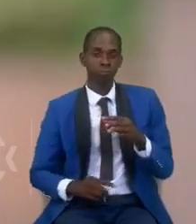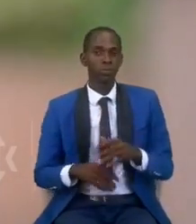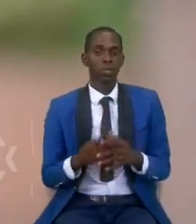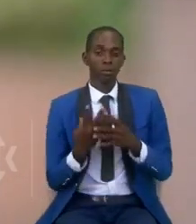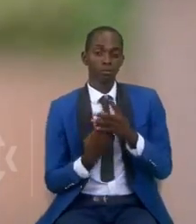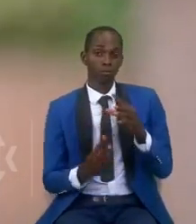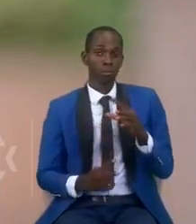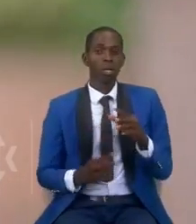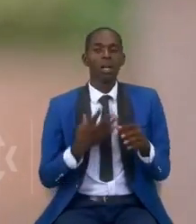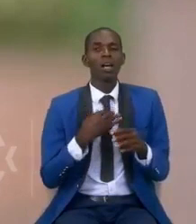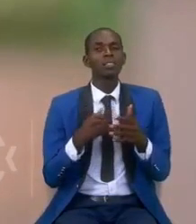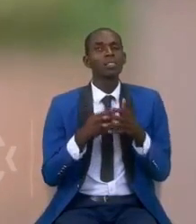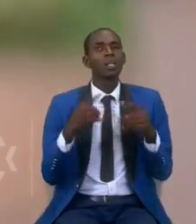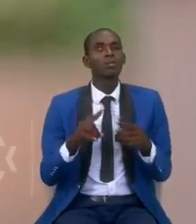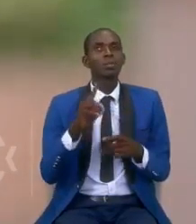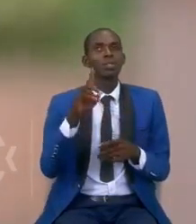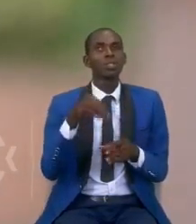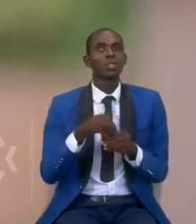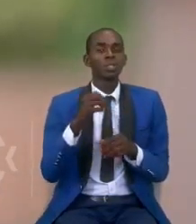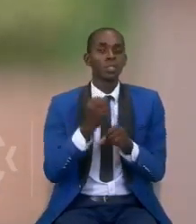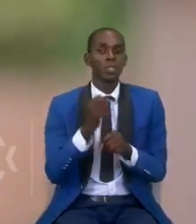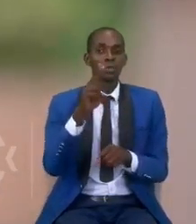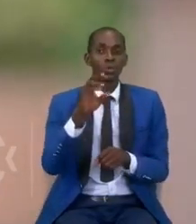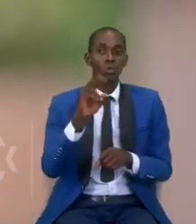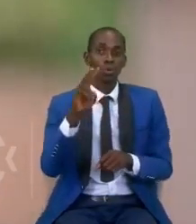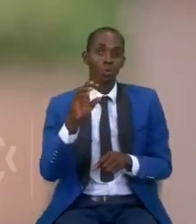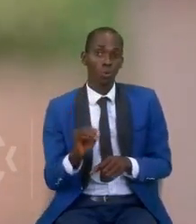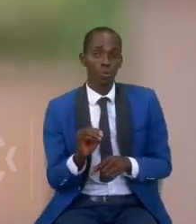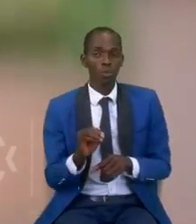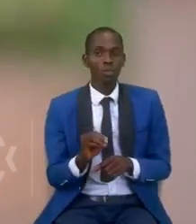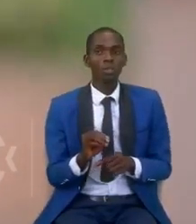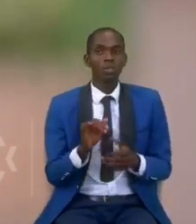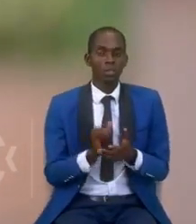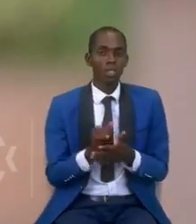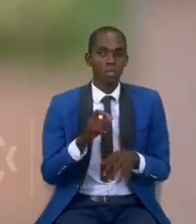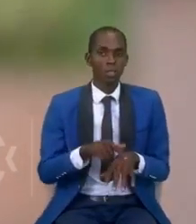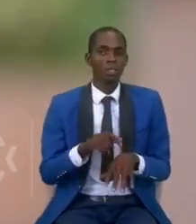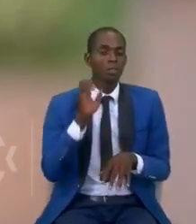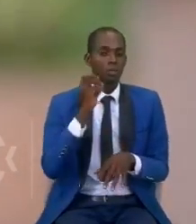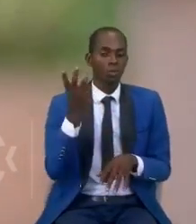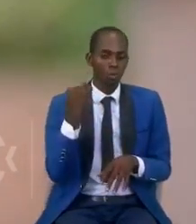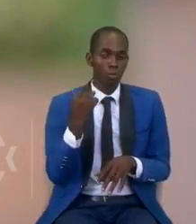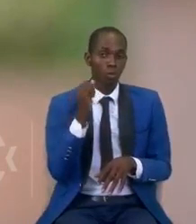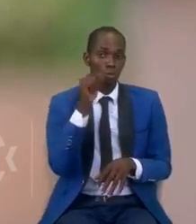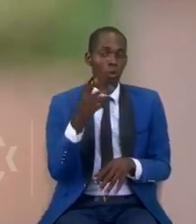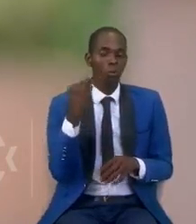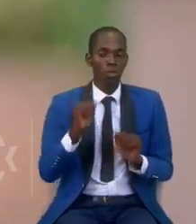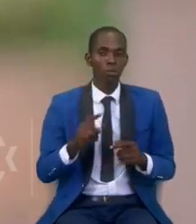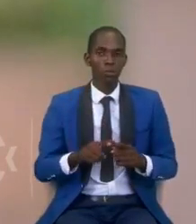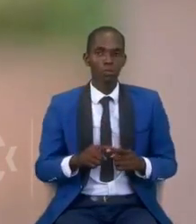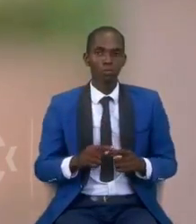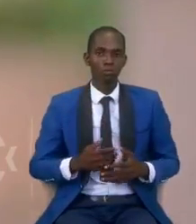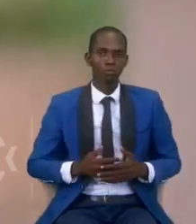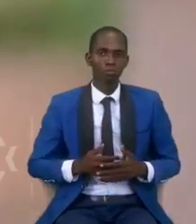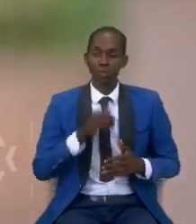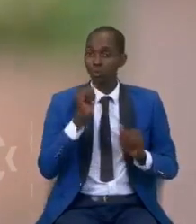I was unable to conceive again. After much treatment, I didn't conceive. So my gynae doctor asked me to go and conduct